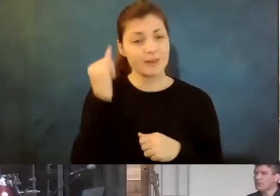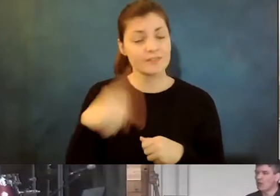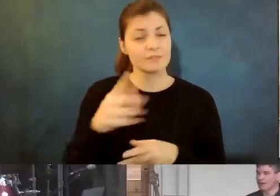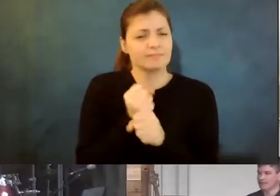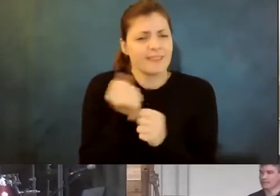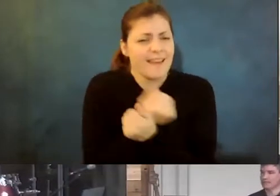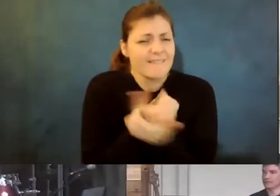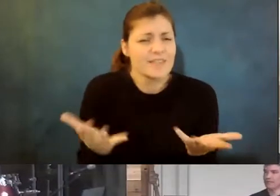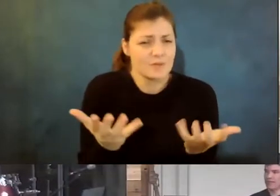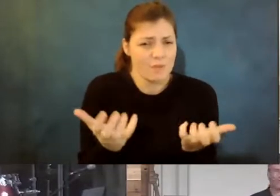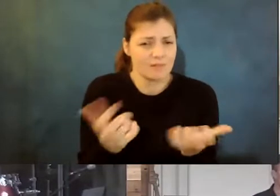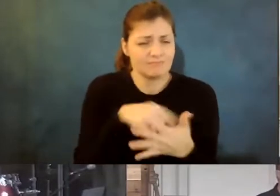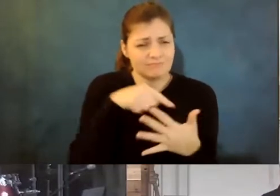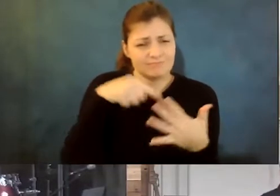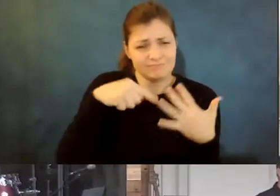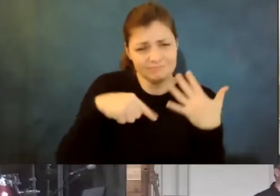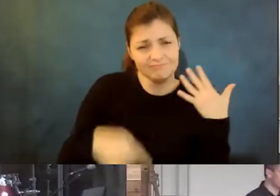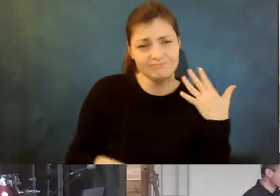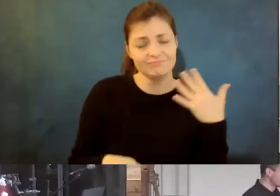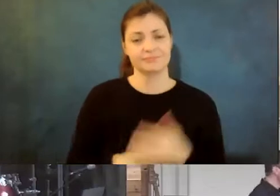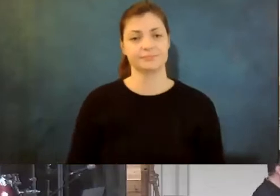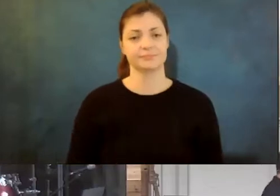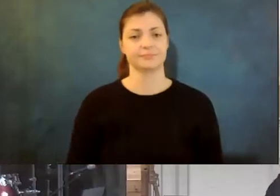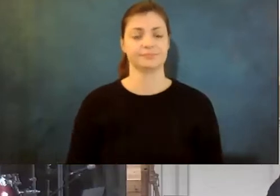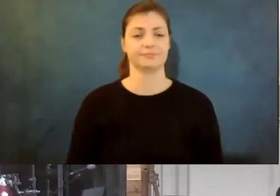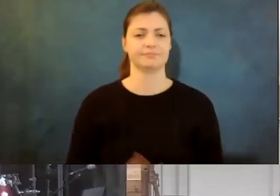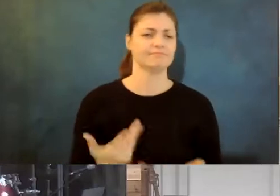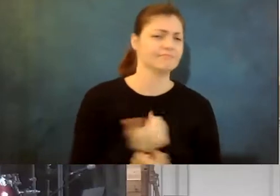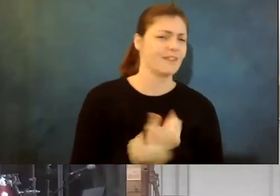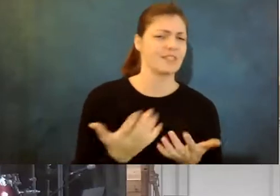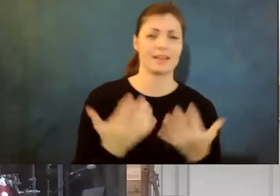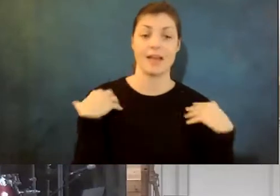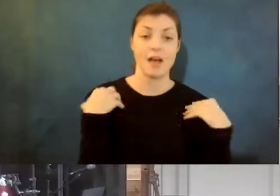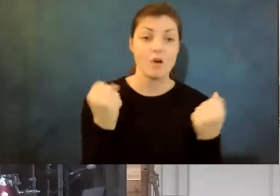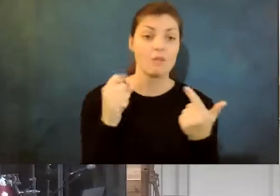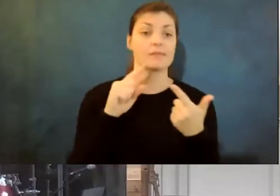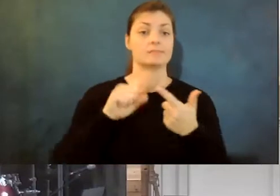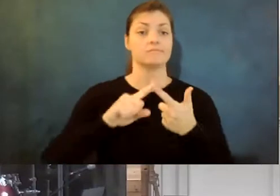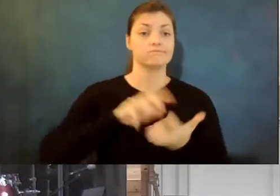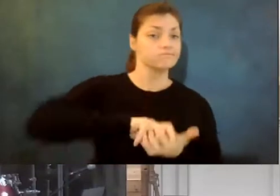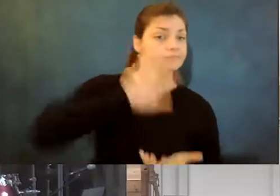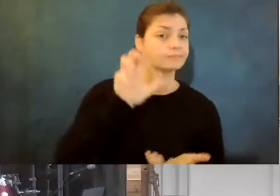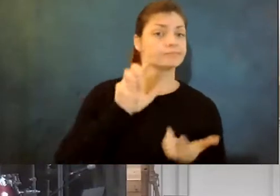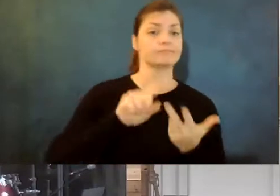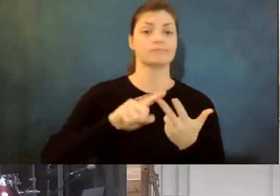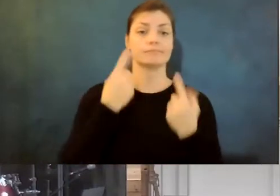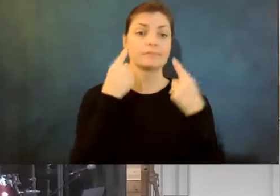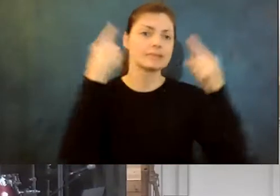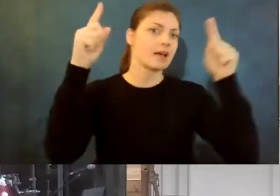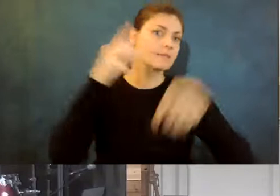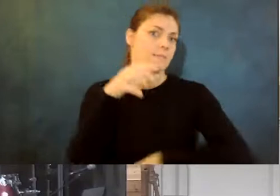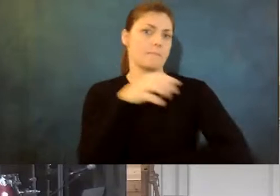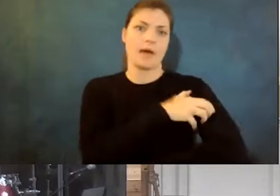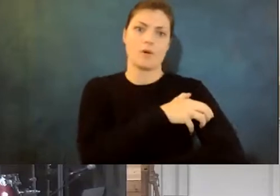everything you wanted. Everything you wanted. Health, prosperity, success,